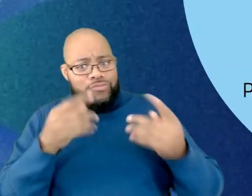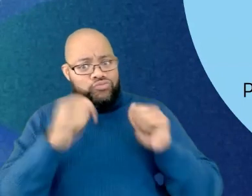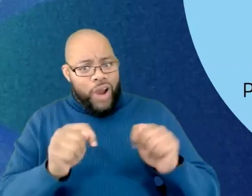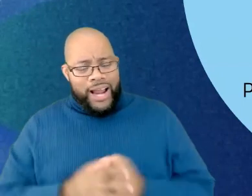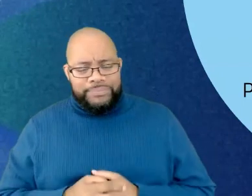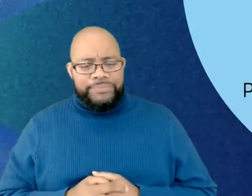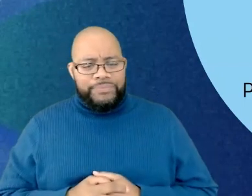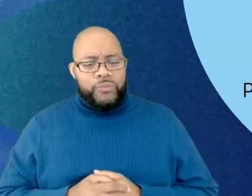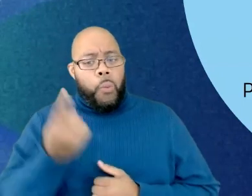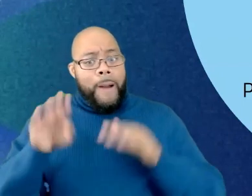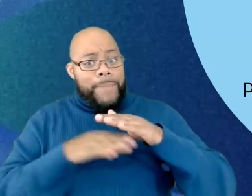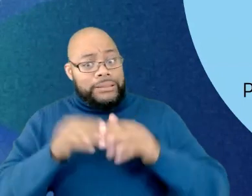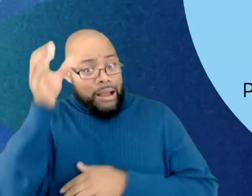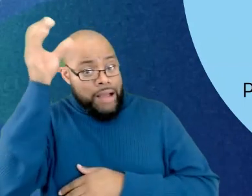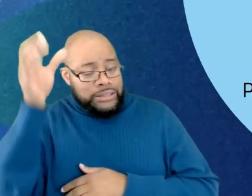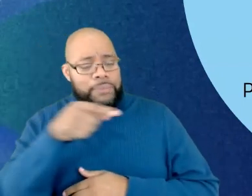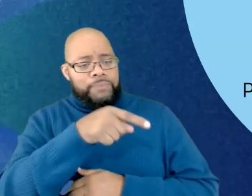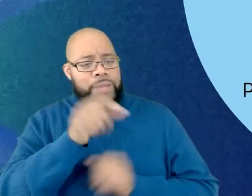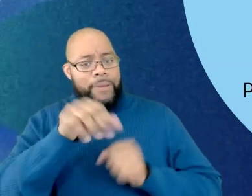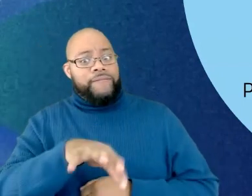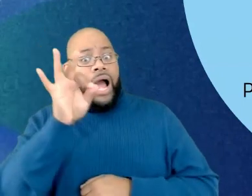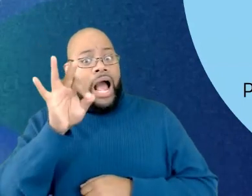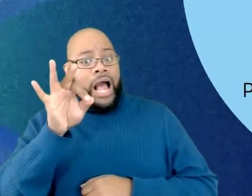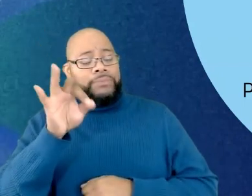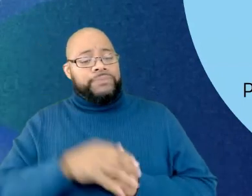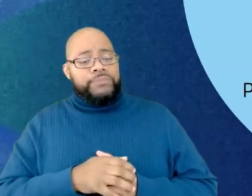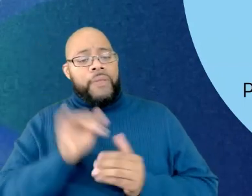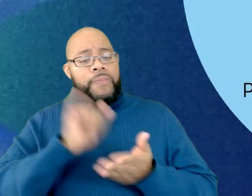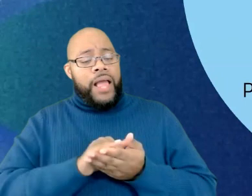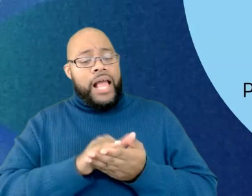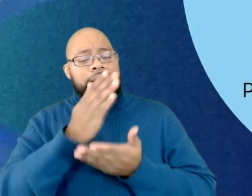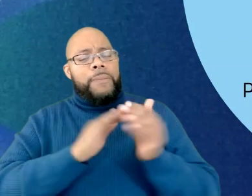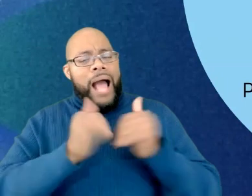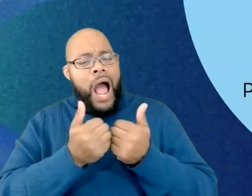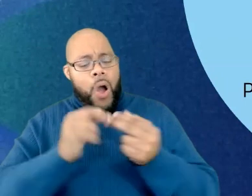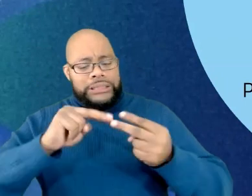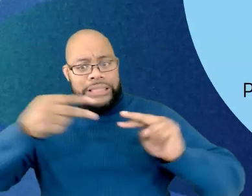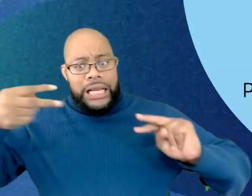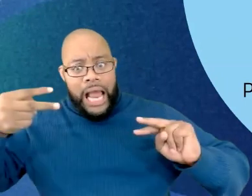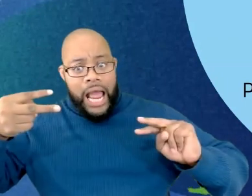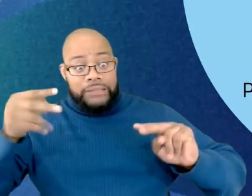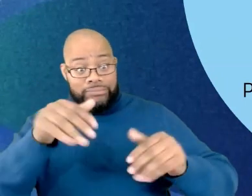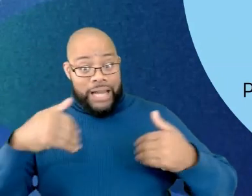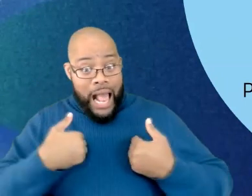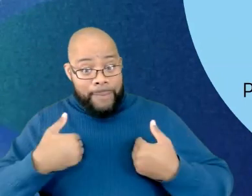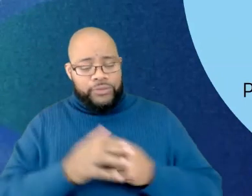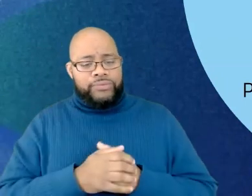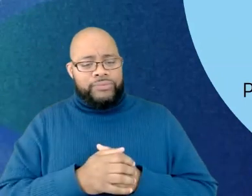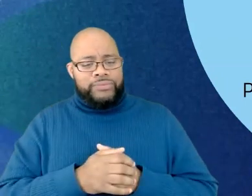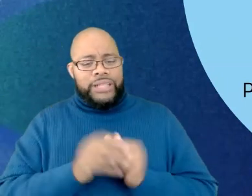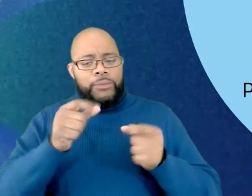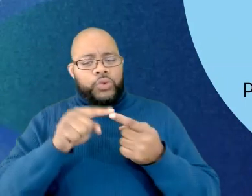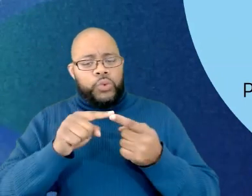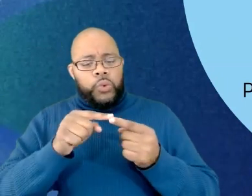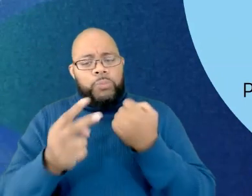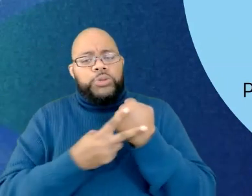same. One of the basic concepts that they have been able to figure out is that somehow the DNA of these sea jellies are